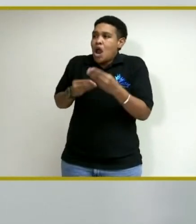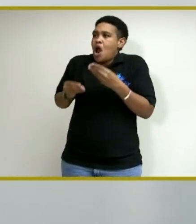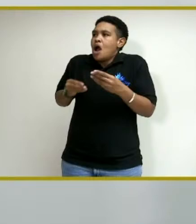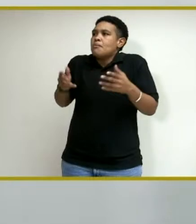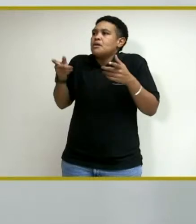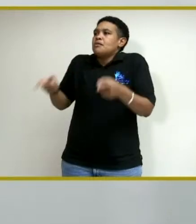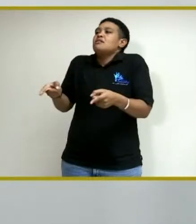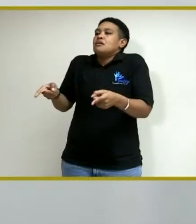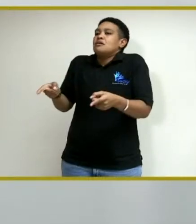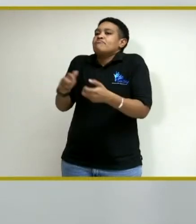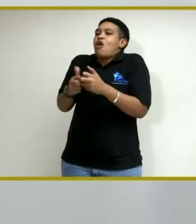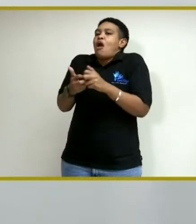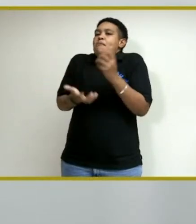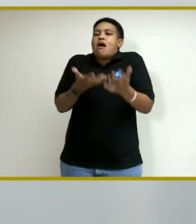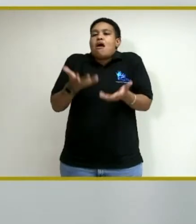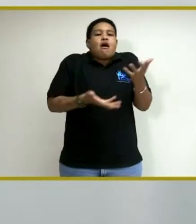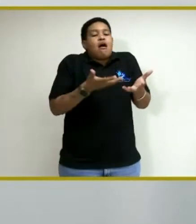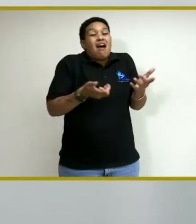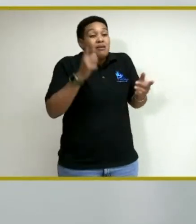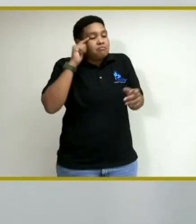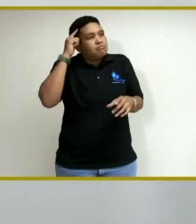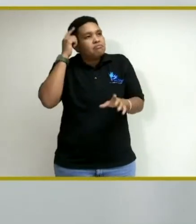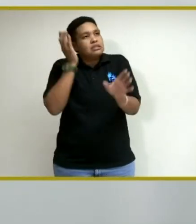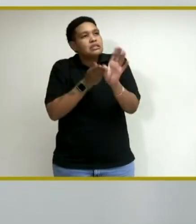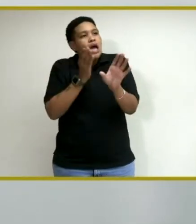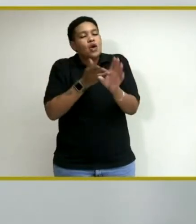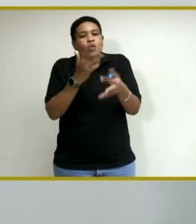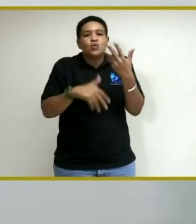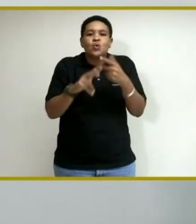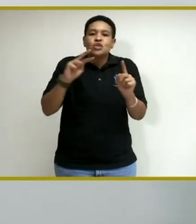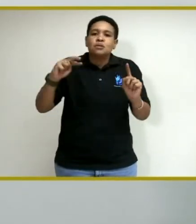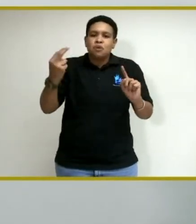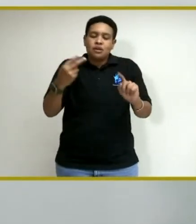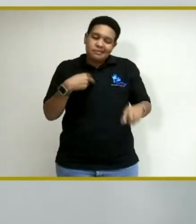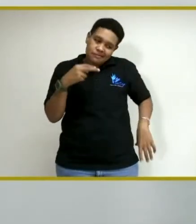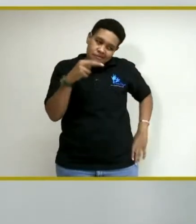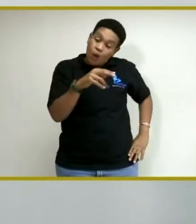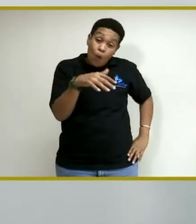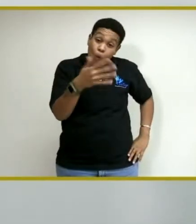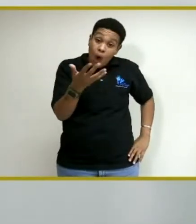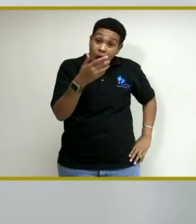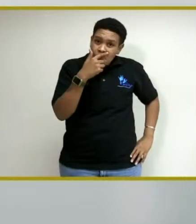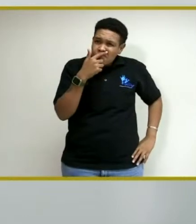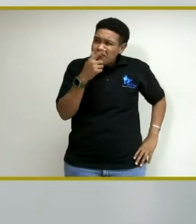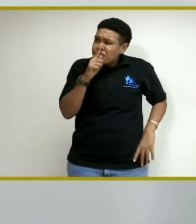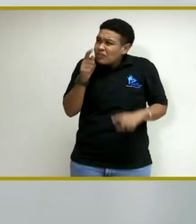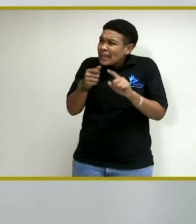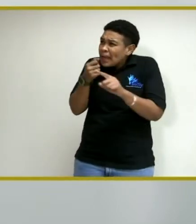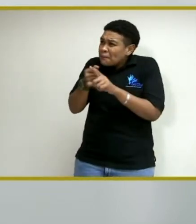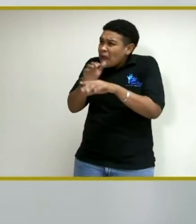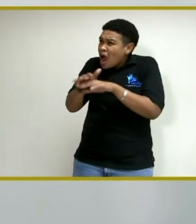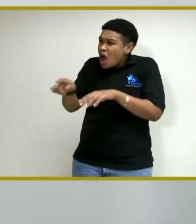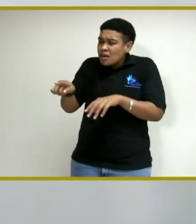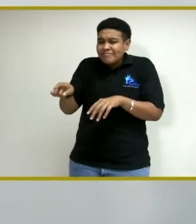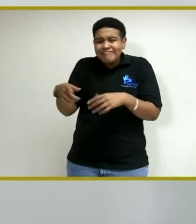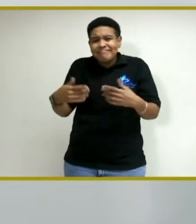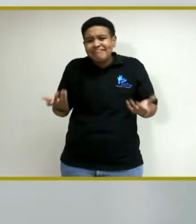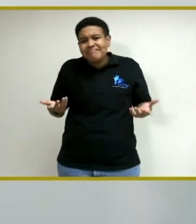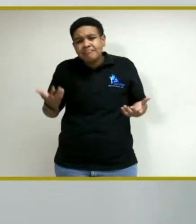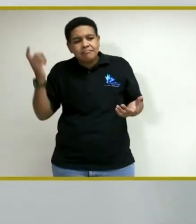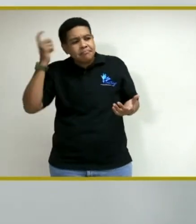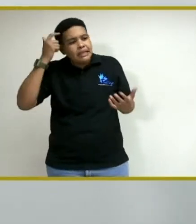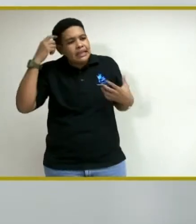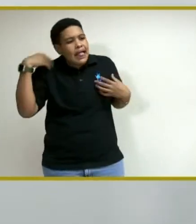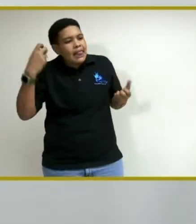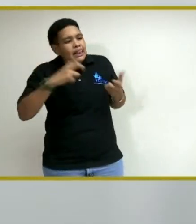or psychosocial perspective, we have seen impact on, mental